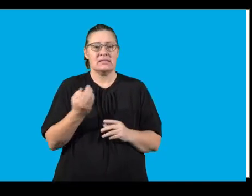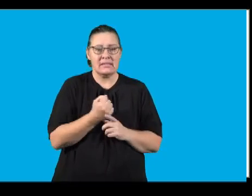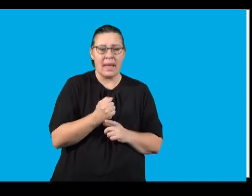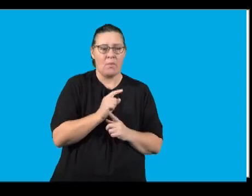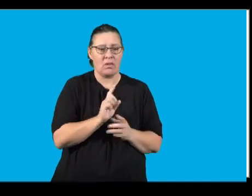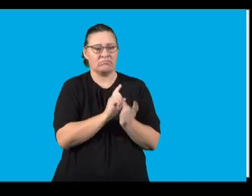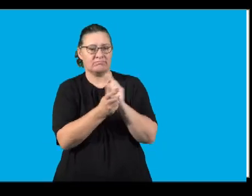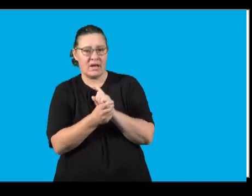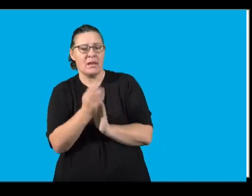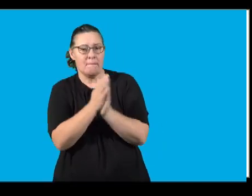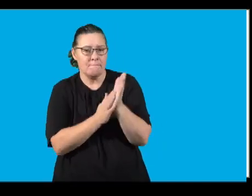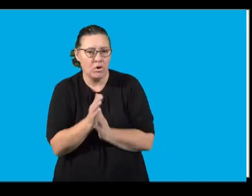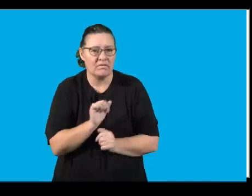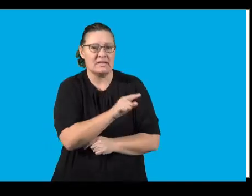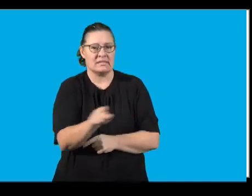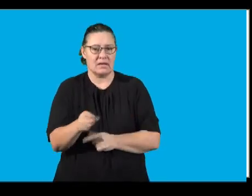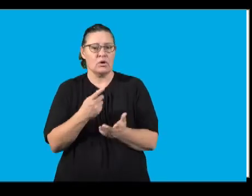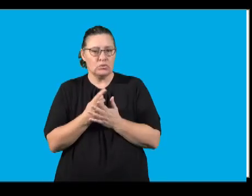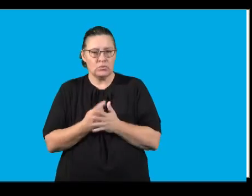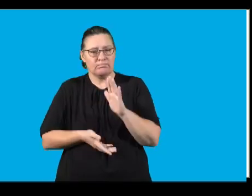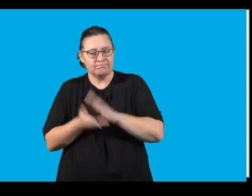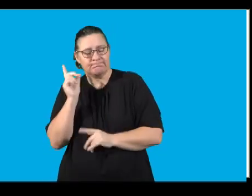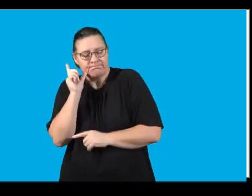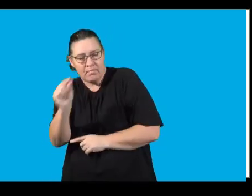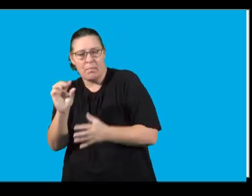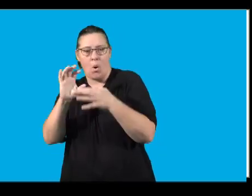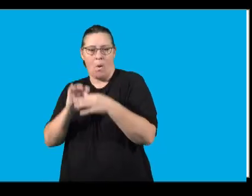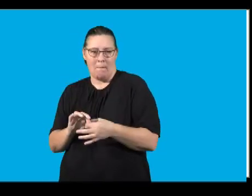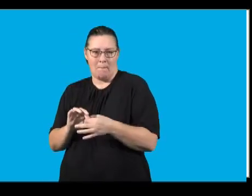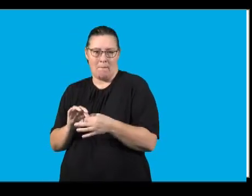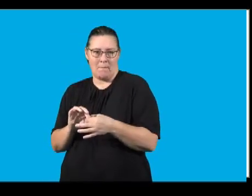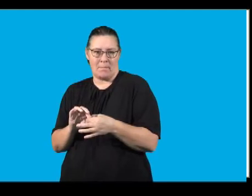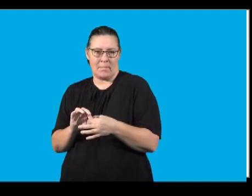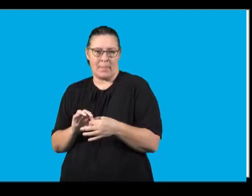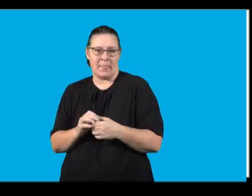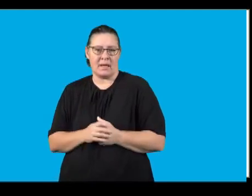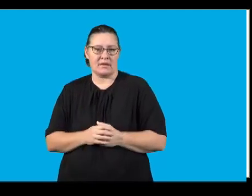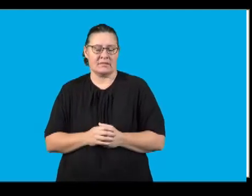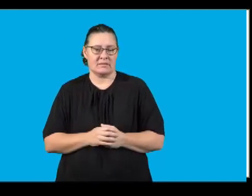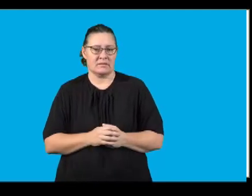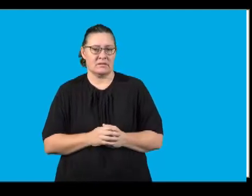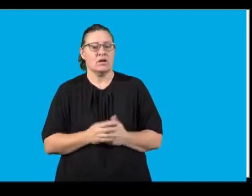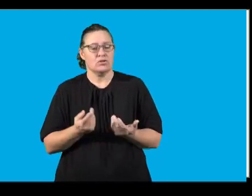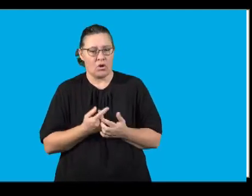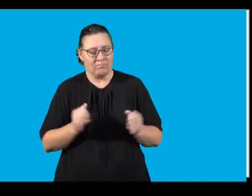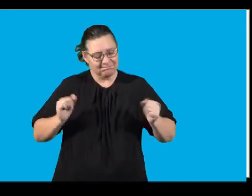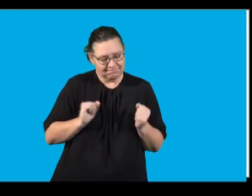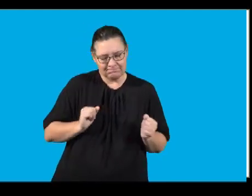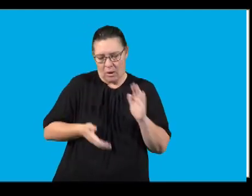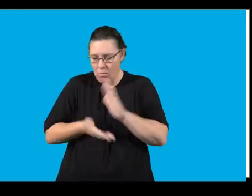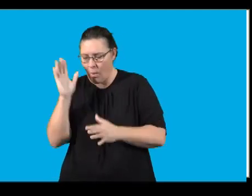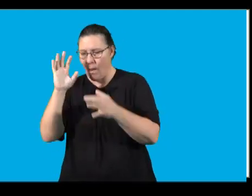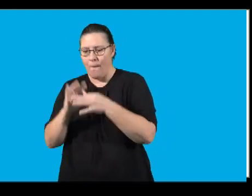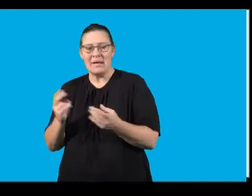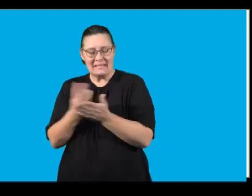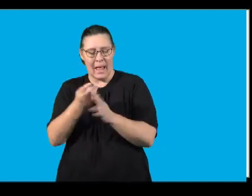it motivates him to hurry home to her, all right? So Macbeth will be hurrying home to his wife just as